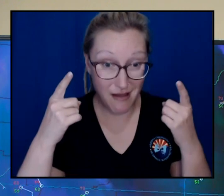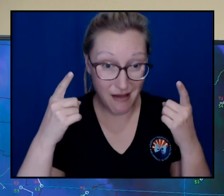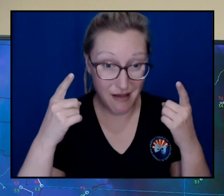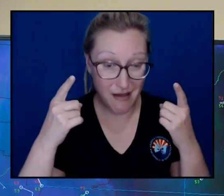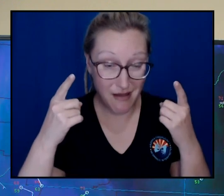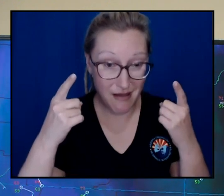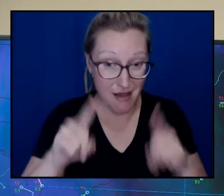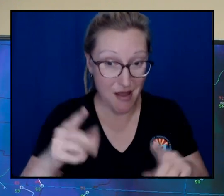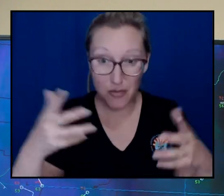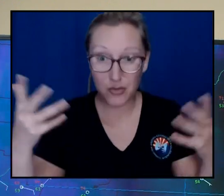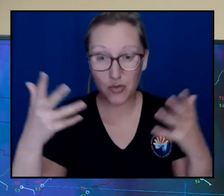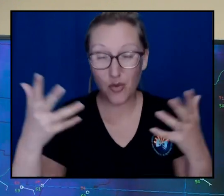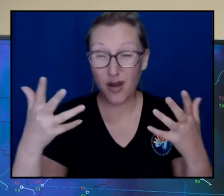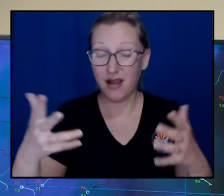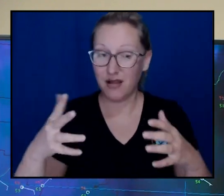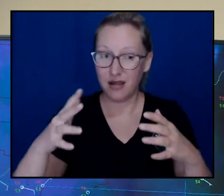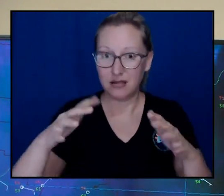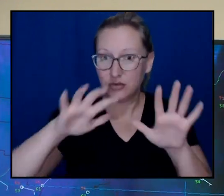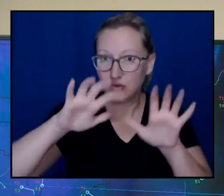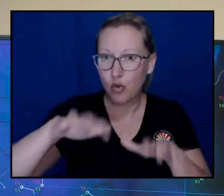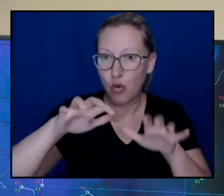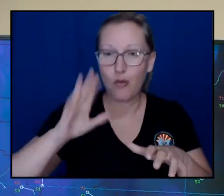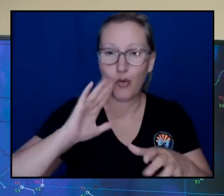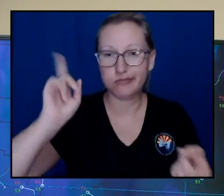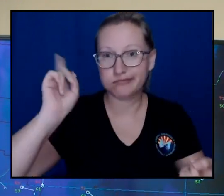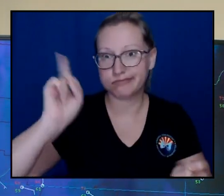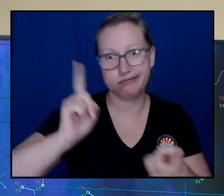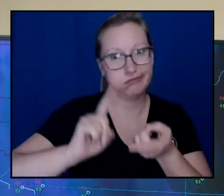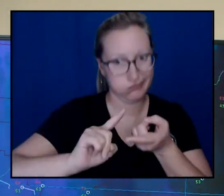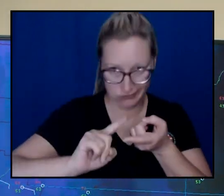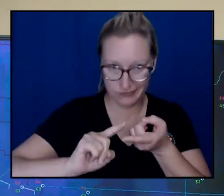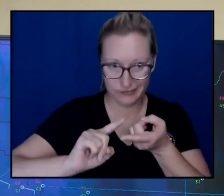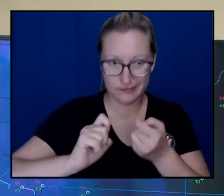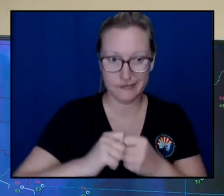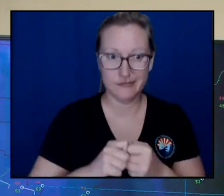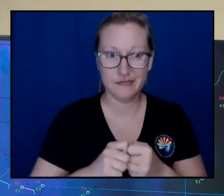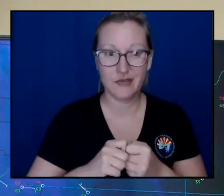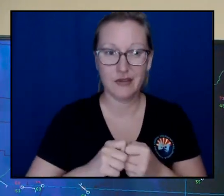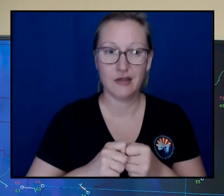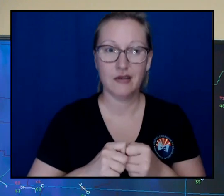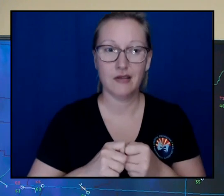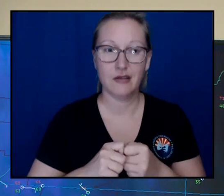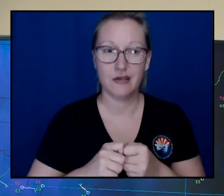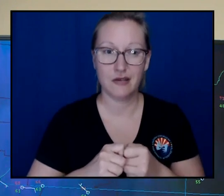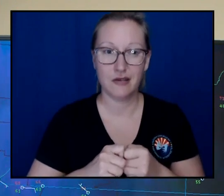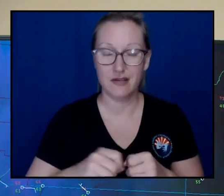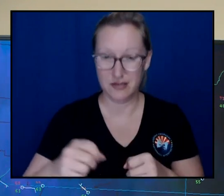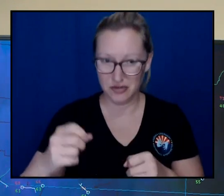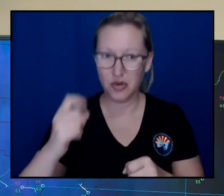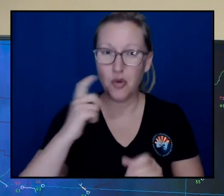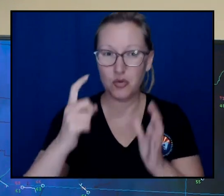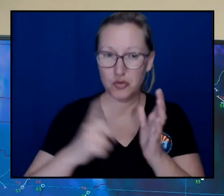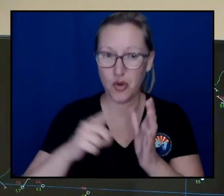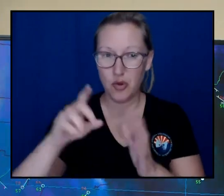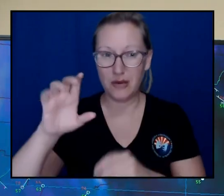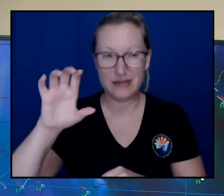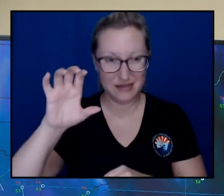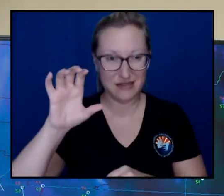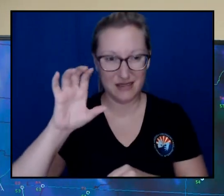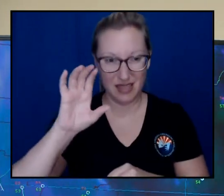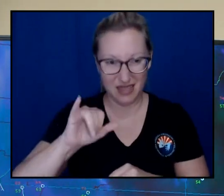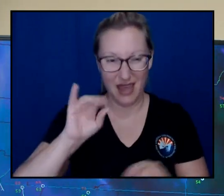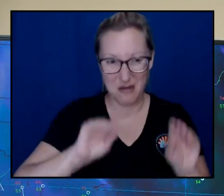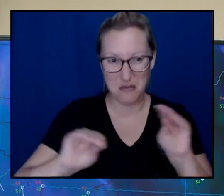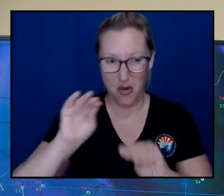storm chances. So as you can see here, we got this sort of motion here, and that's all going to